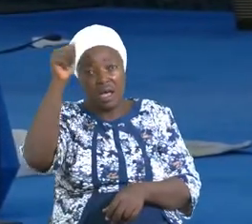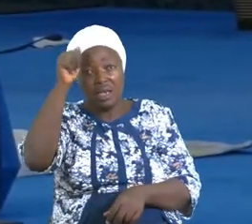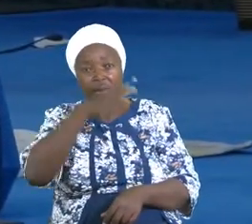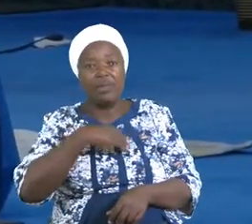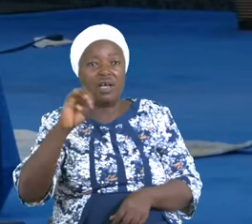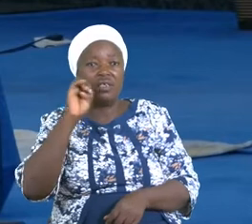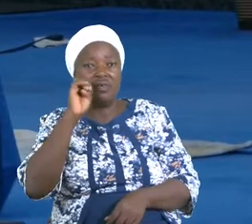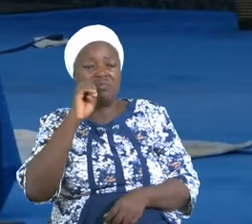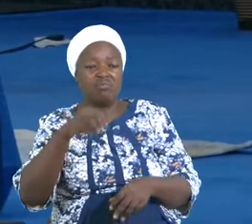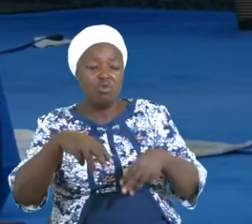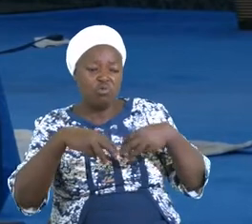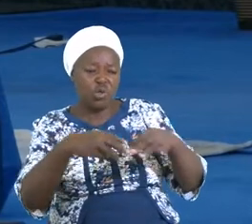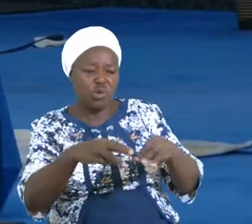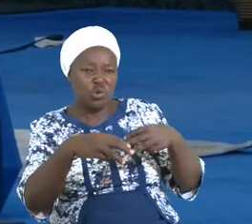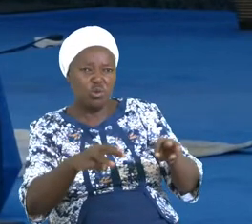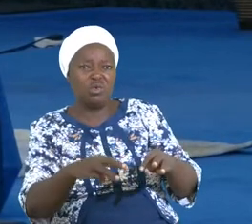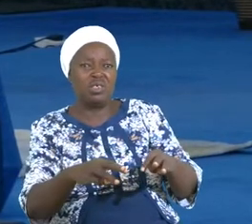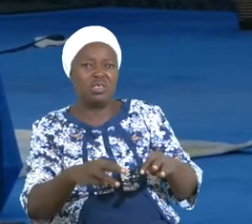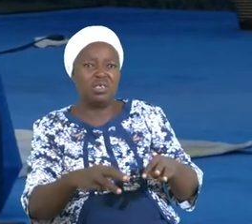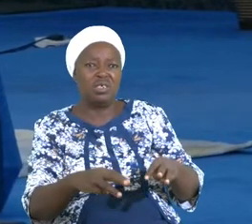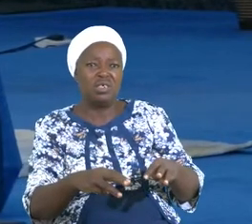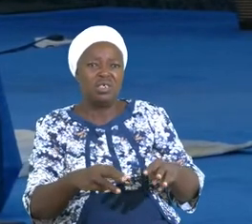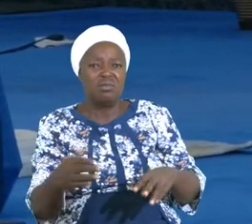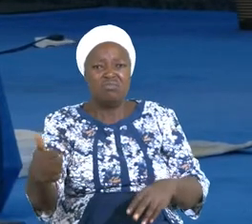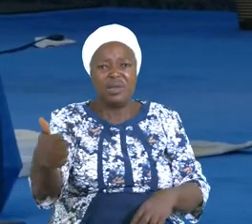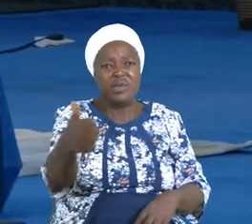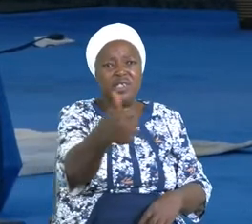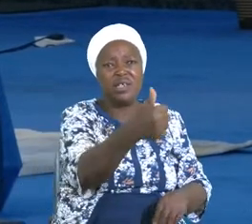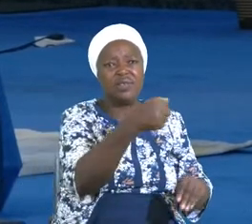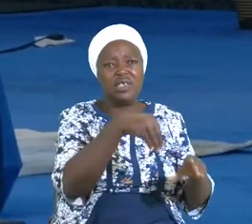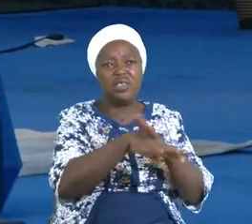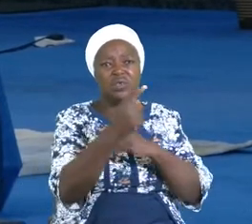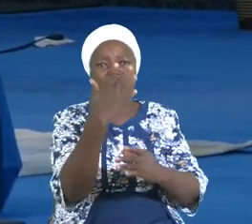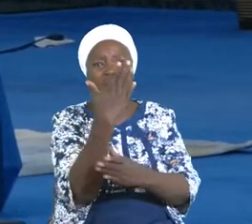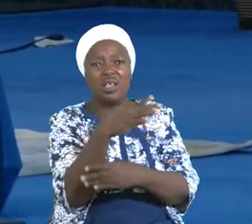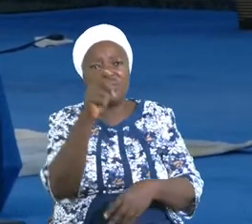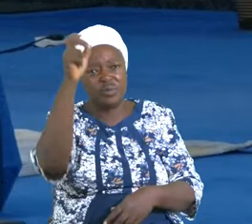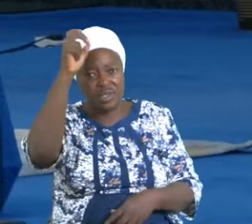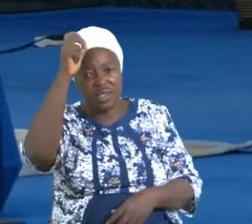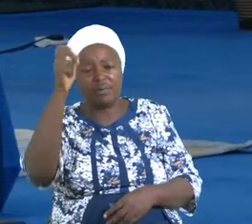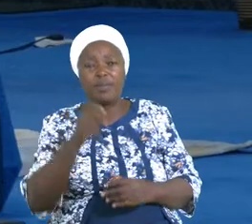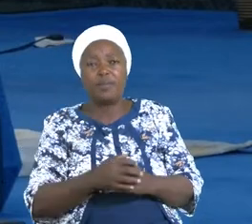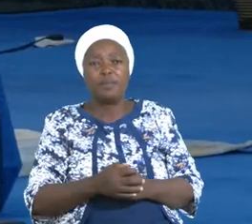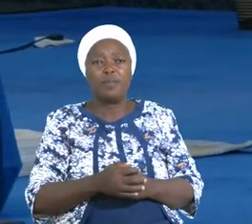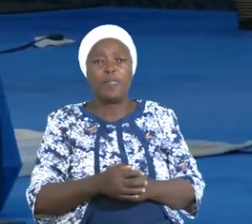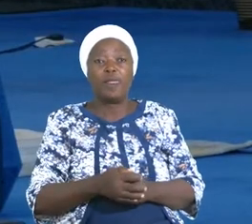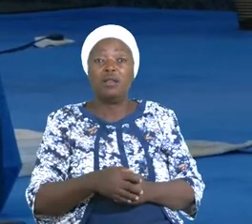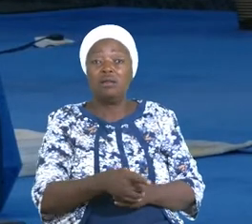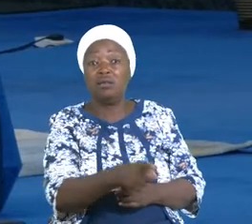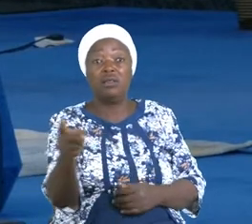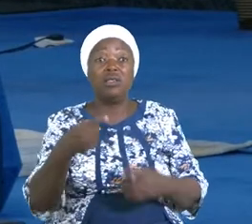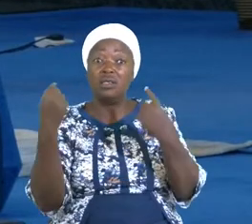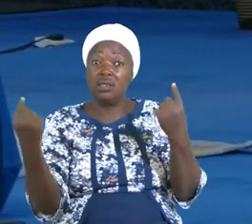sold themselves into the hands of Satan. The sin, God drove